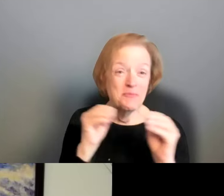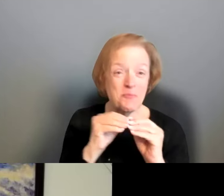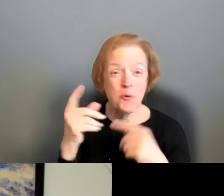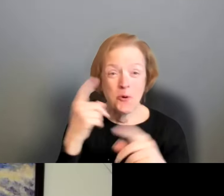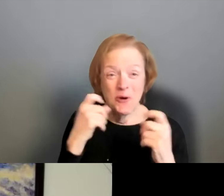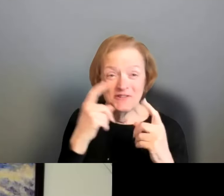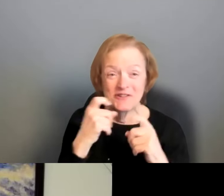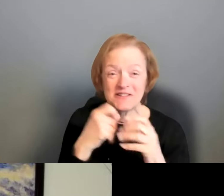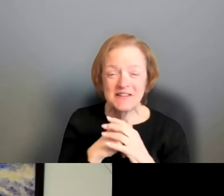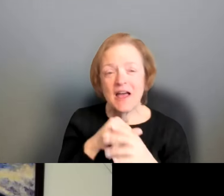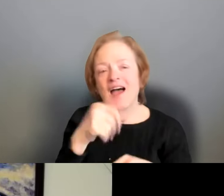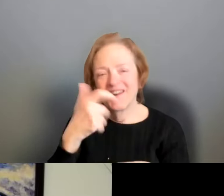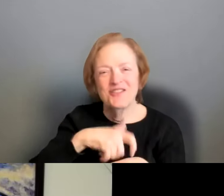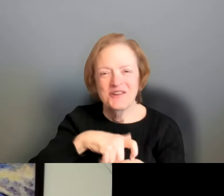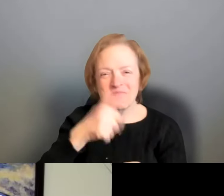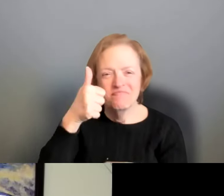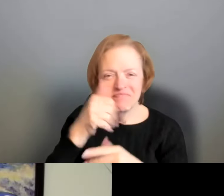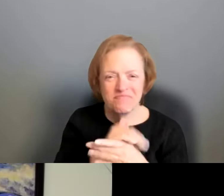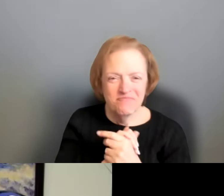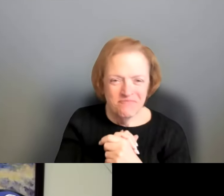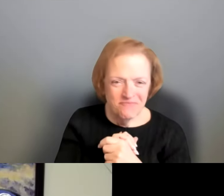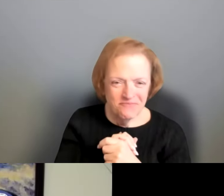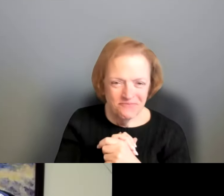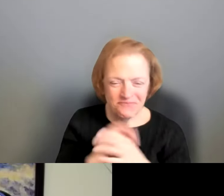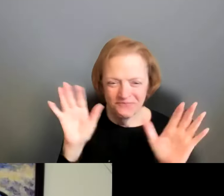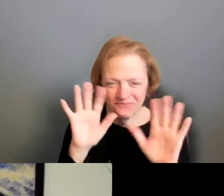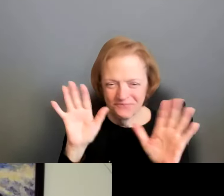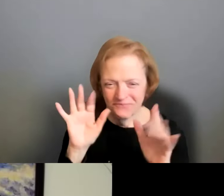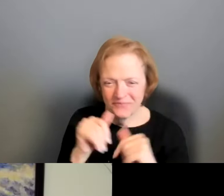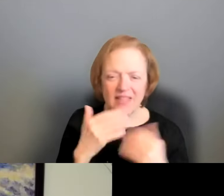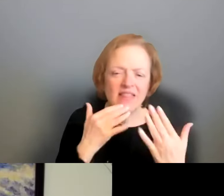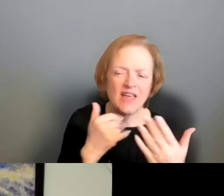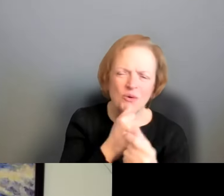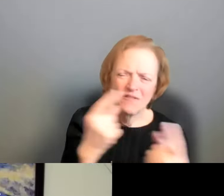maybe another time. Thanks, everybody. Bye-bye. Okay.